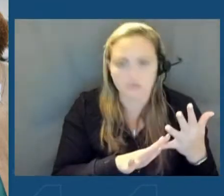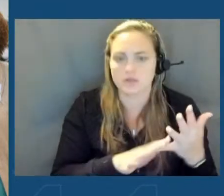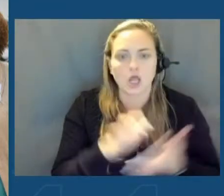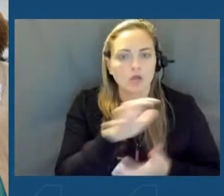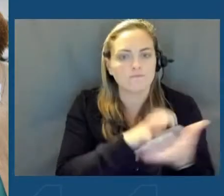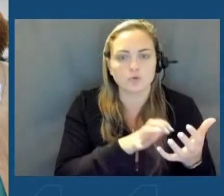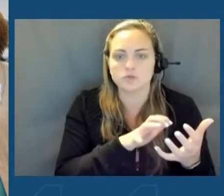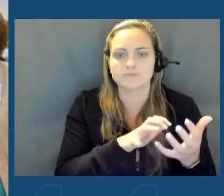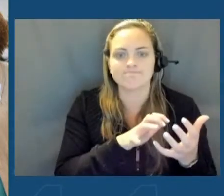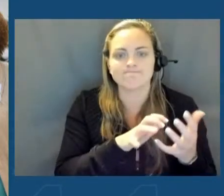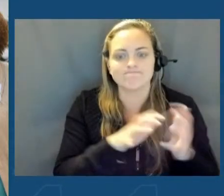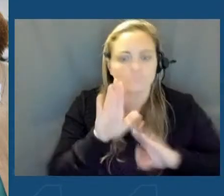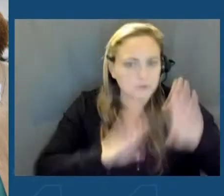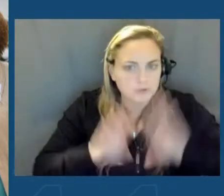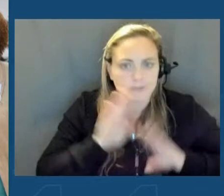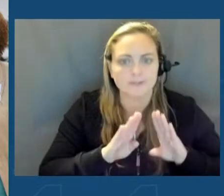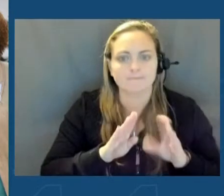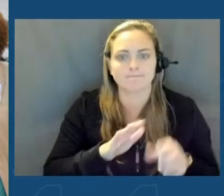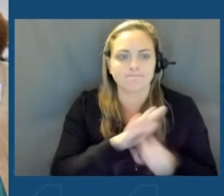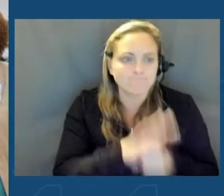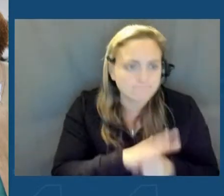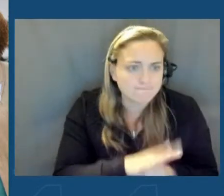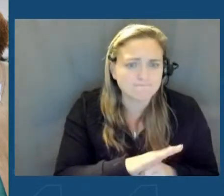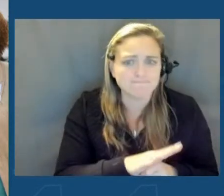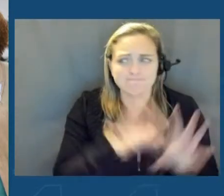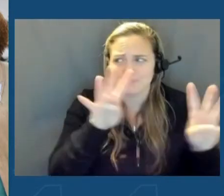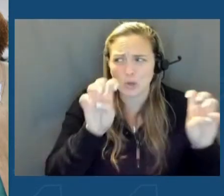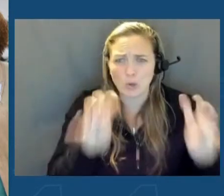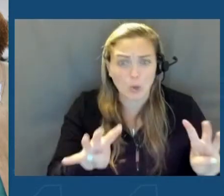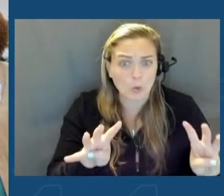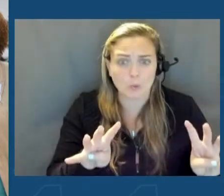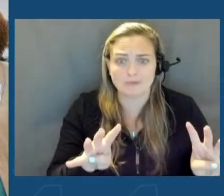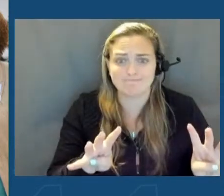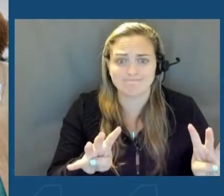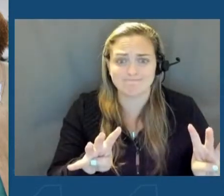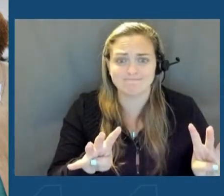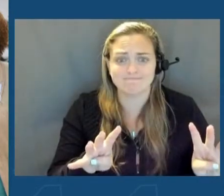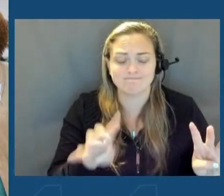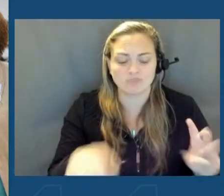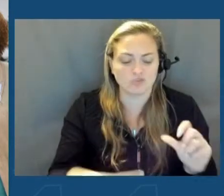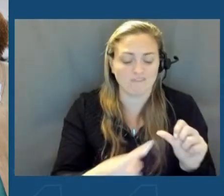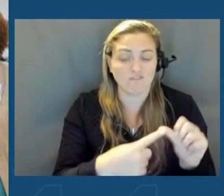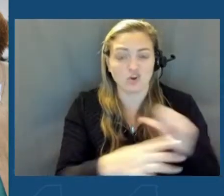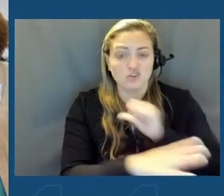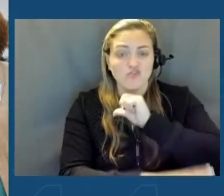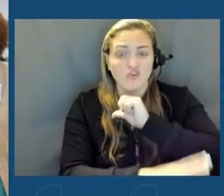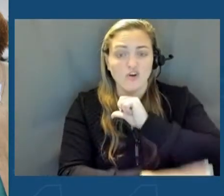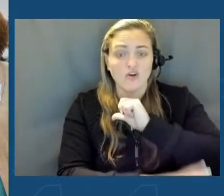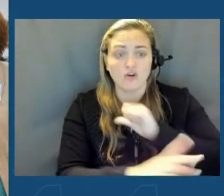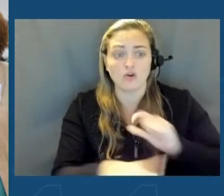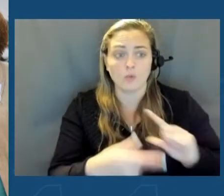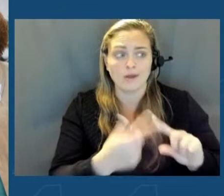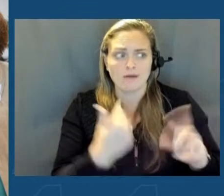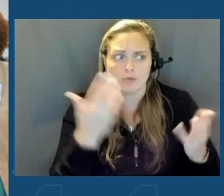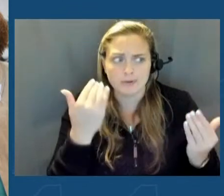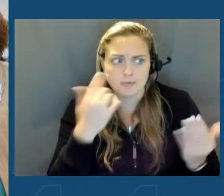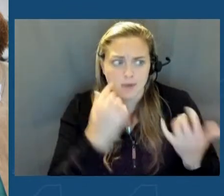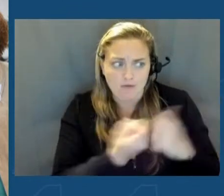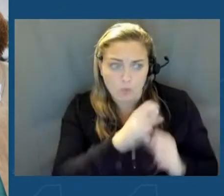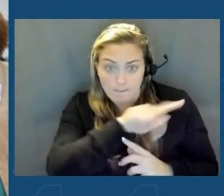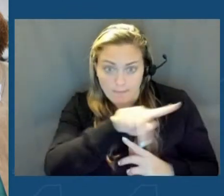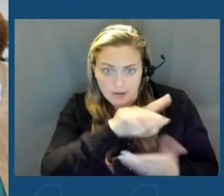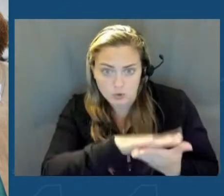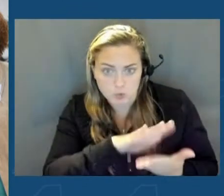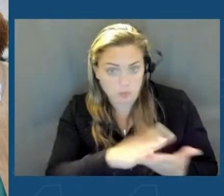frustrating, stressful. The unknown, fear of the unknown, because this was the first fall when our expectation was that everybody went back to